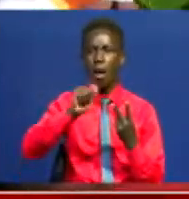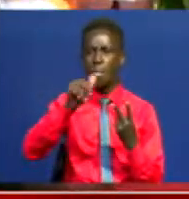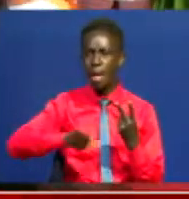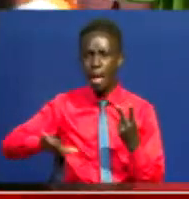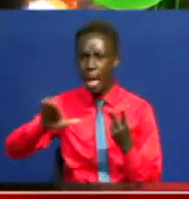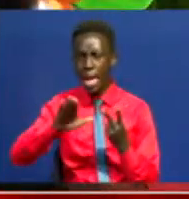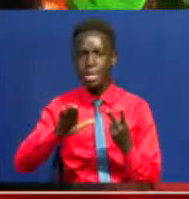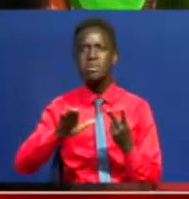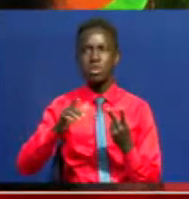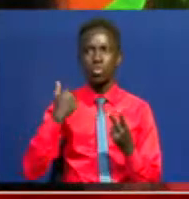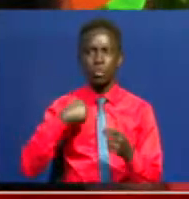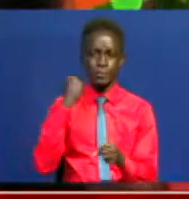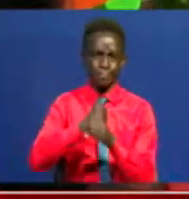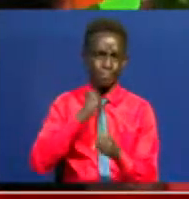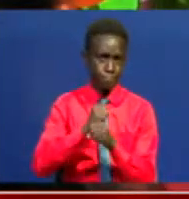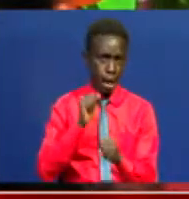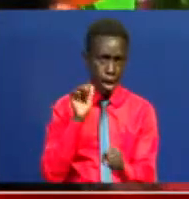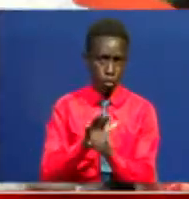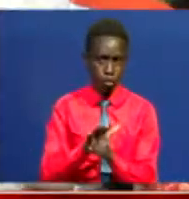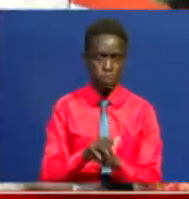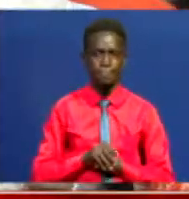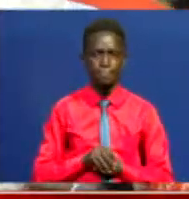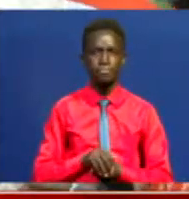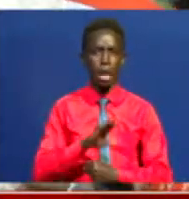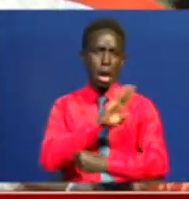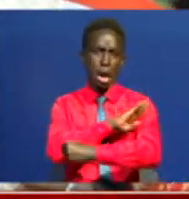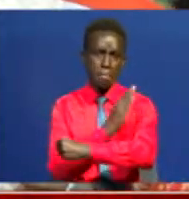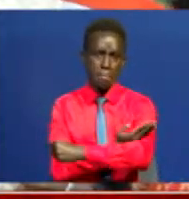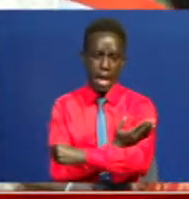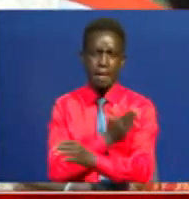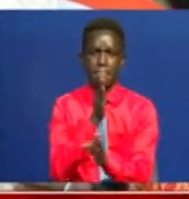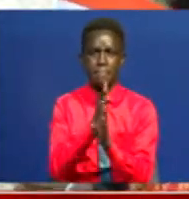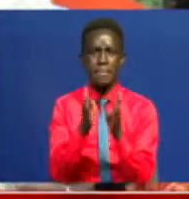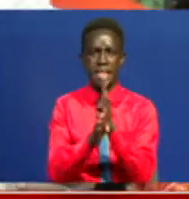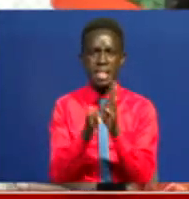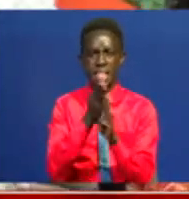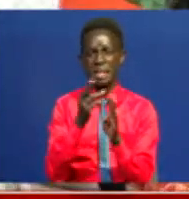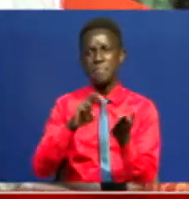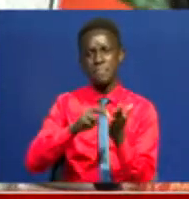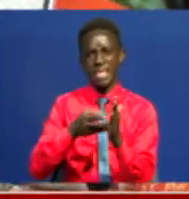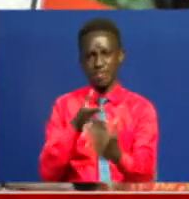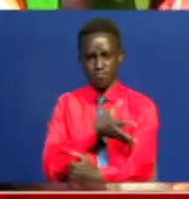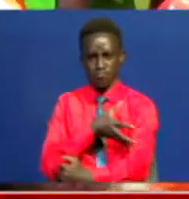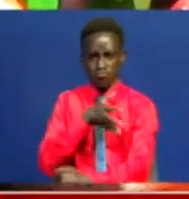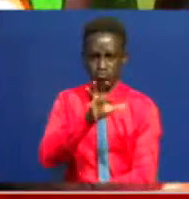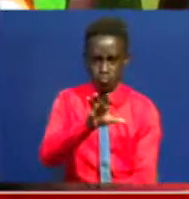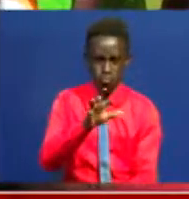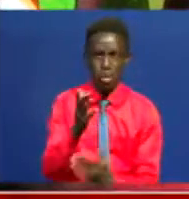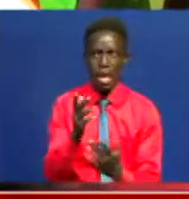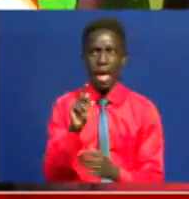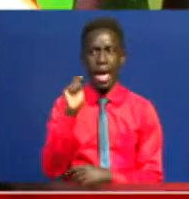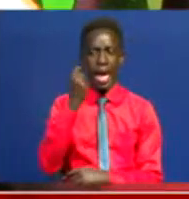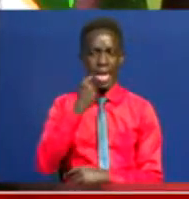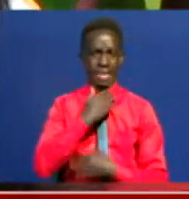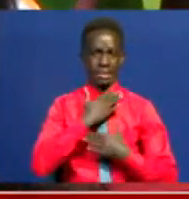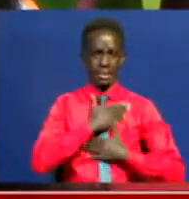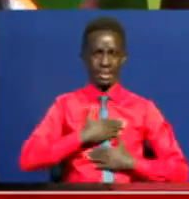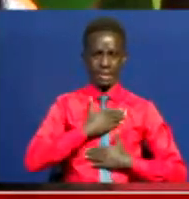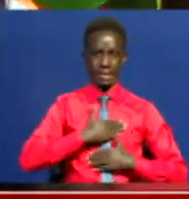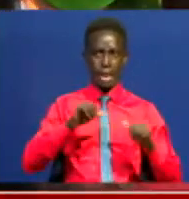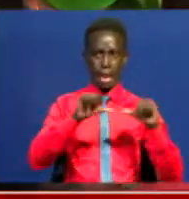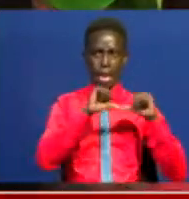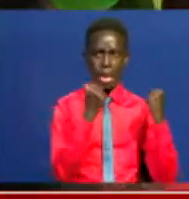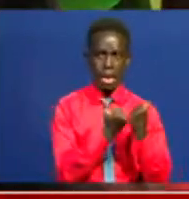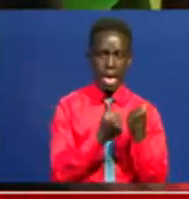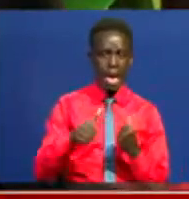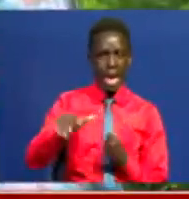space. And again, we are looking at capacity building for Kenya Space Agency and Kenyan space scientists in the area of space.